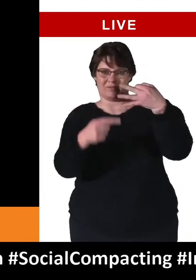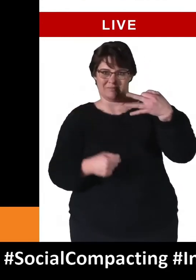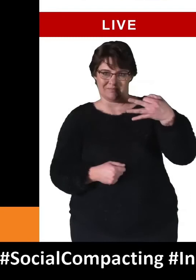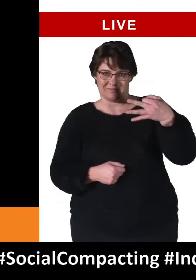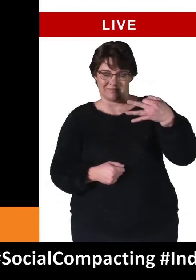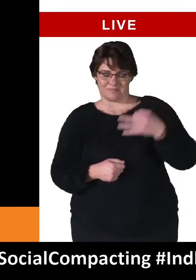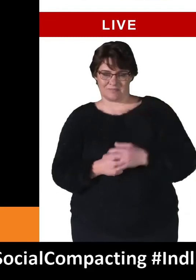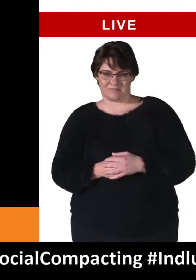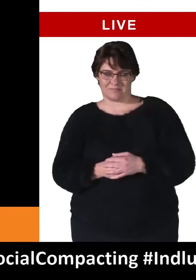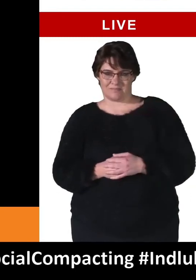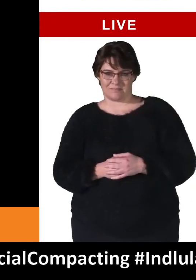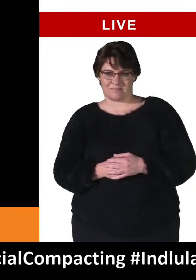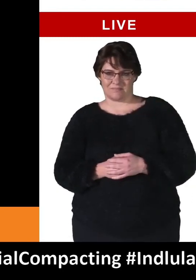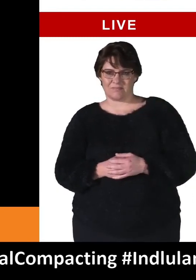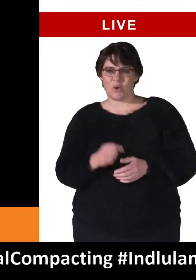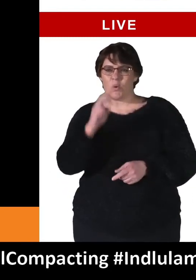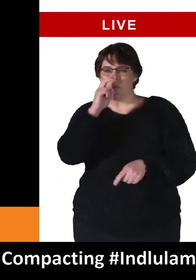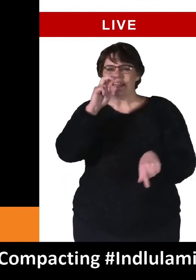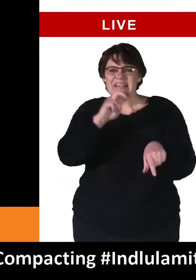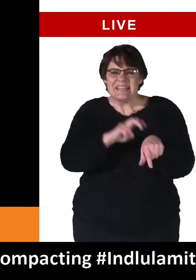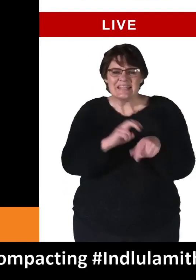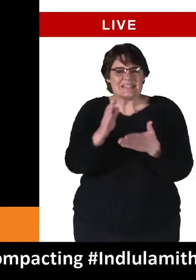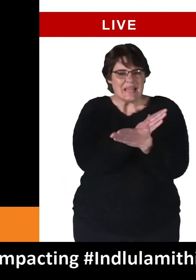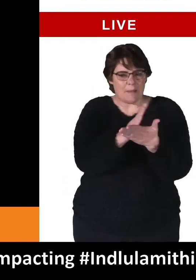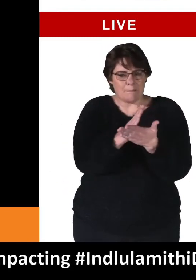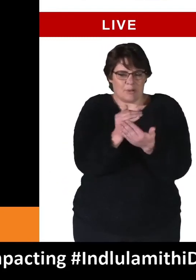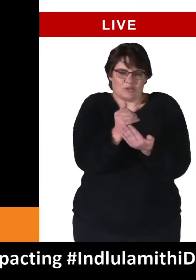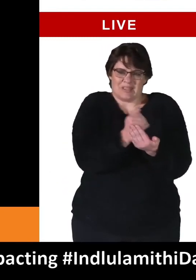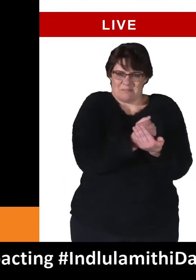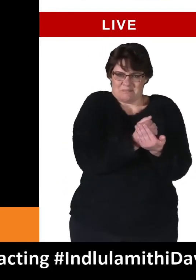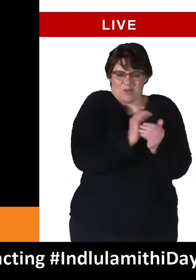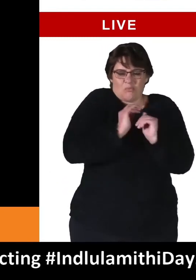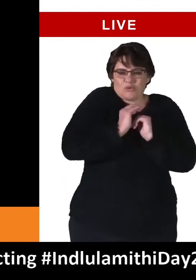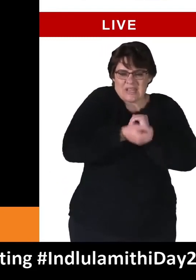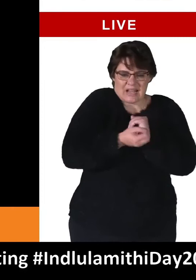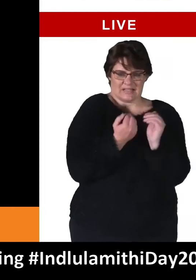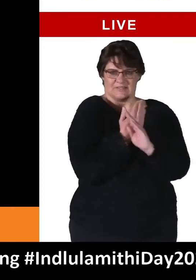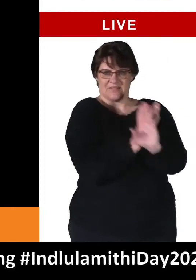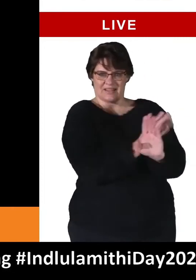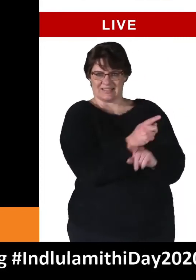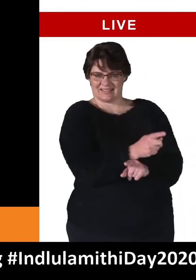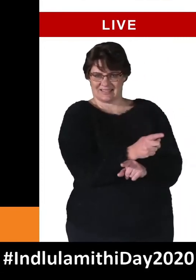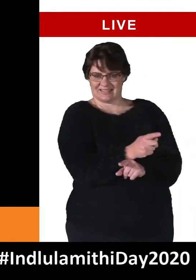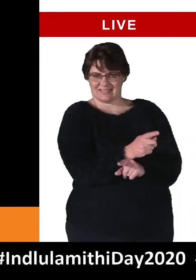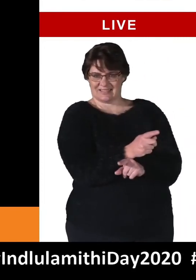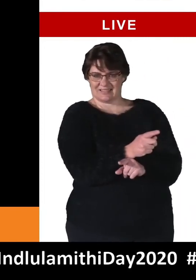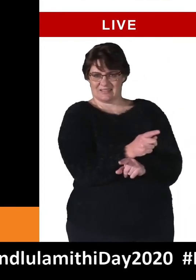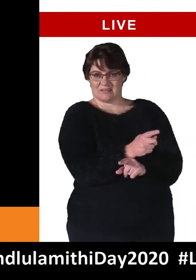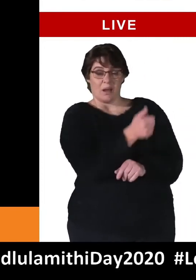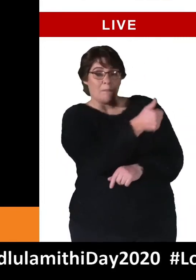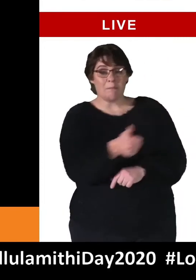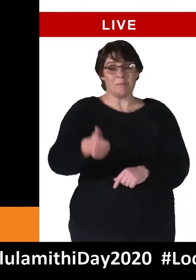There are things that we need to preserve, to protect and defend. Chief amongst